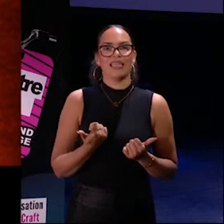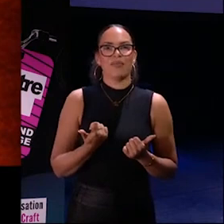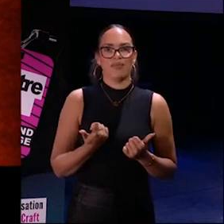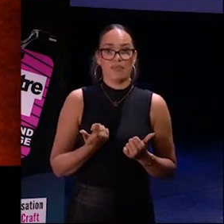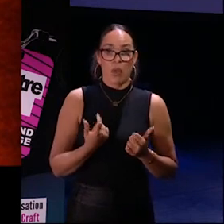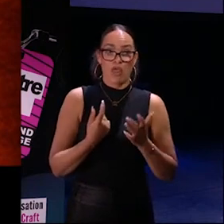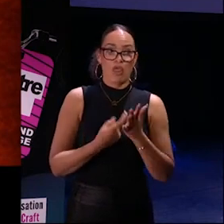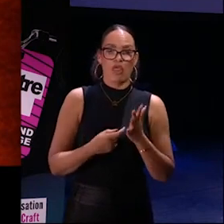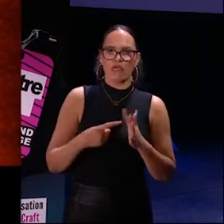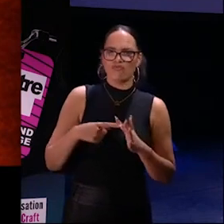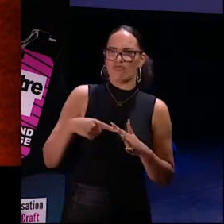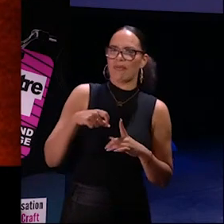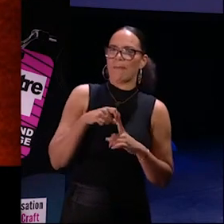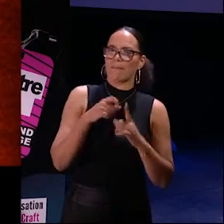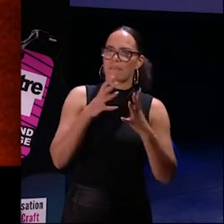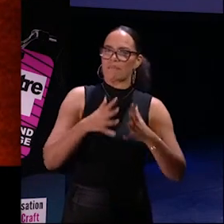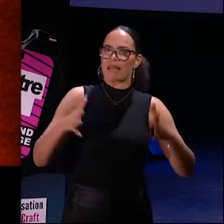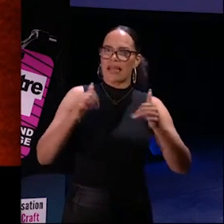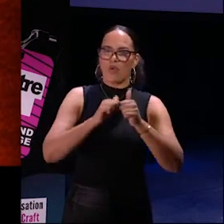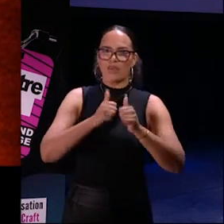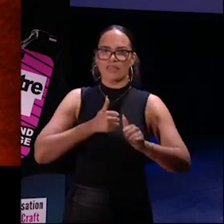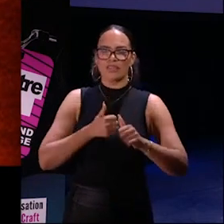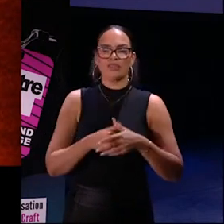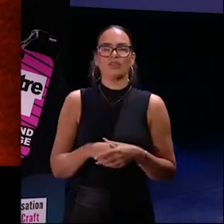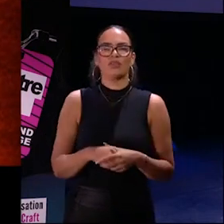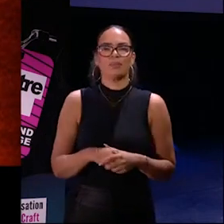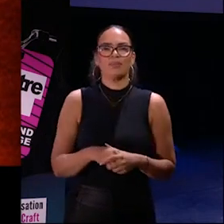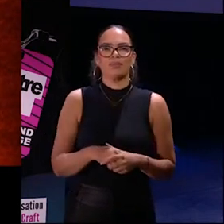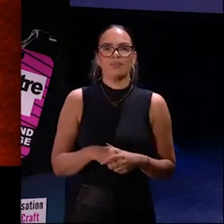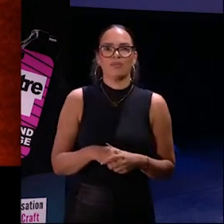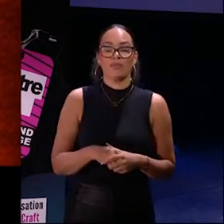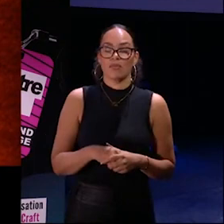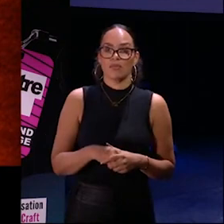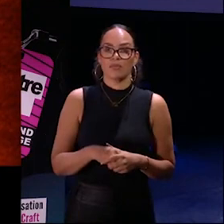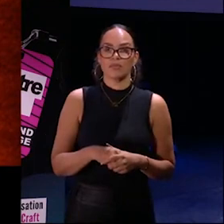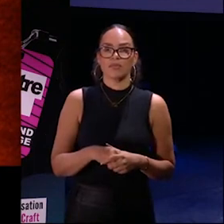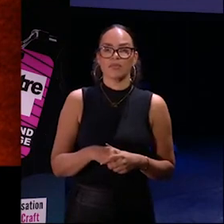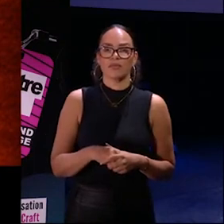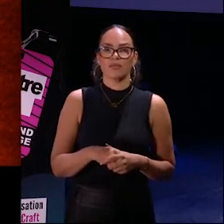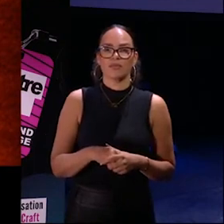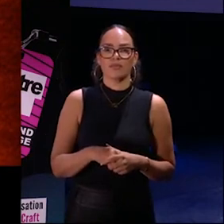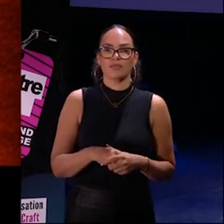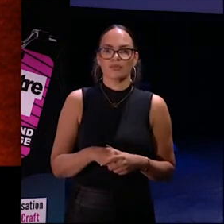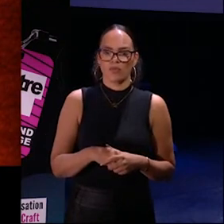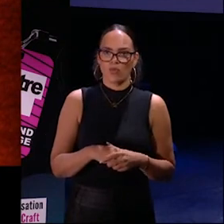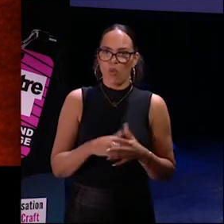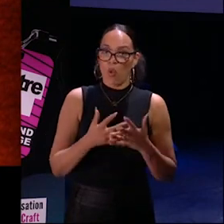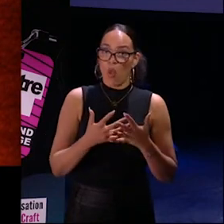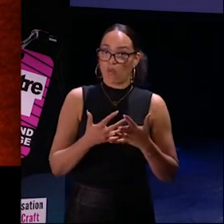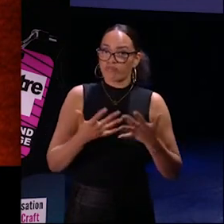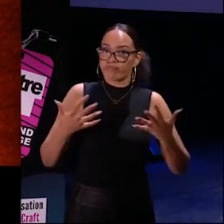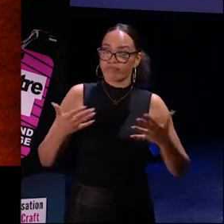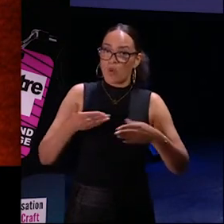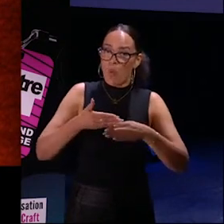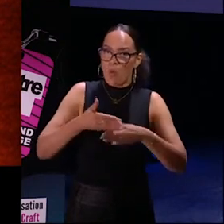a large, big operation working on this, an awful lot of the sort of big work that's being done on this is being done